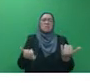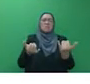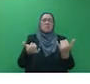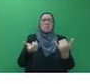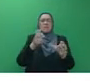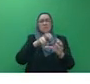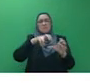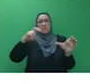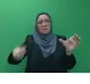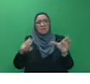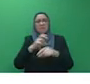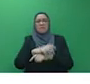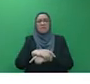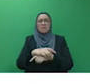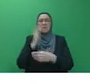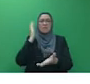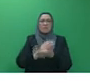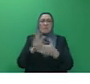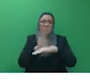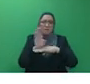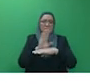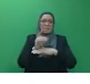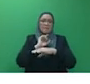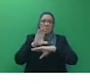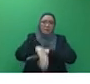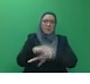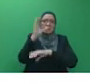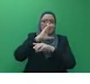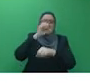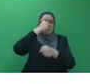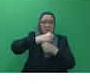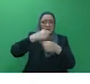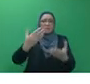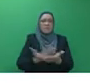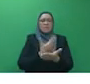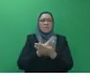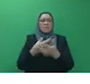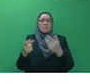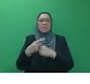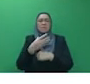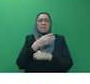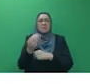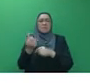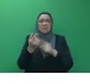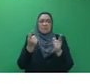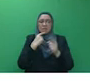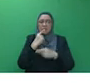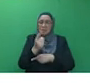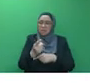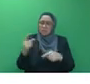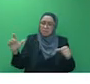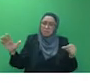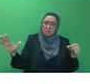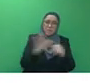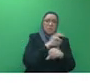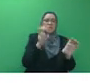laid off and then applied to per caso for retrenchment benefits so we said you got to look for a new job new new type of skill and the guy was out